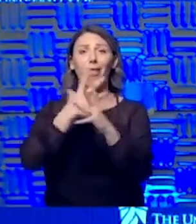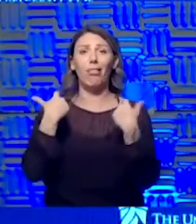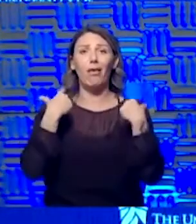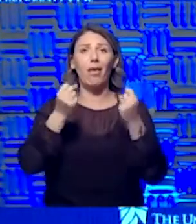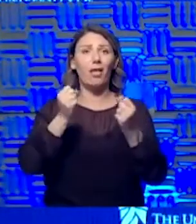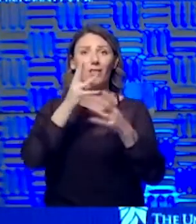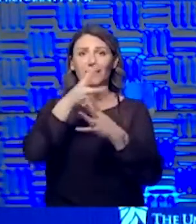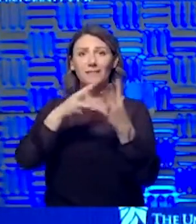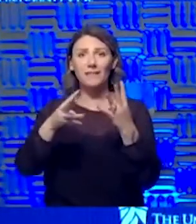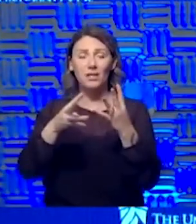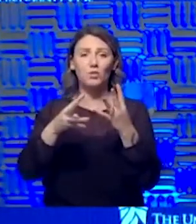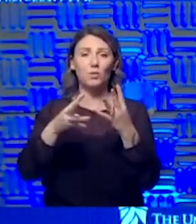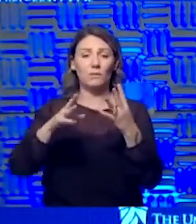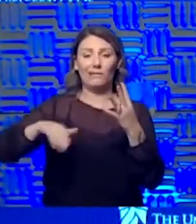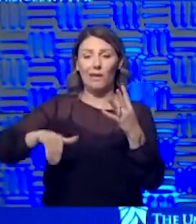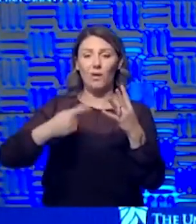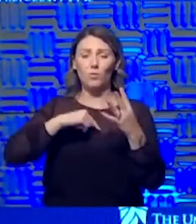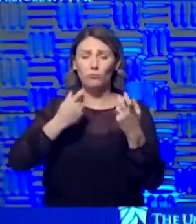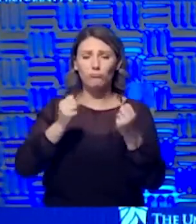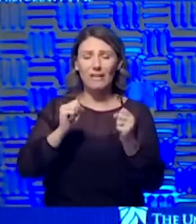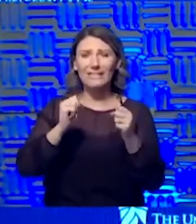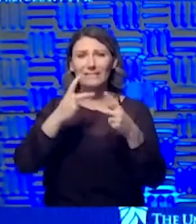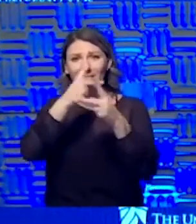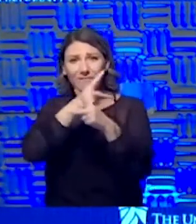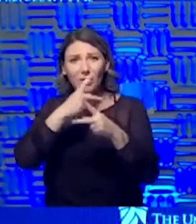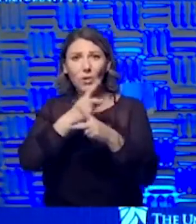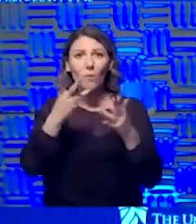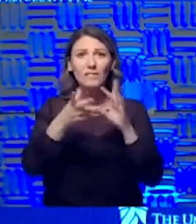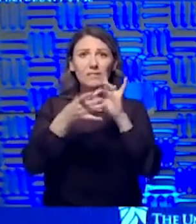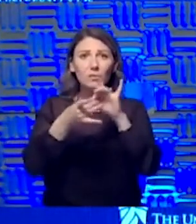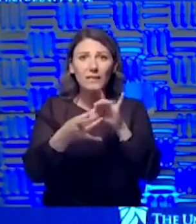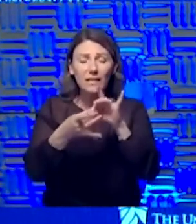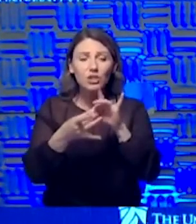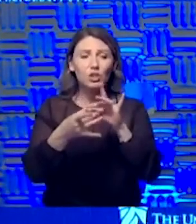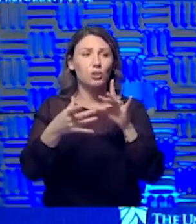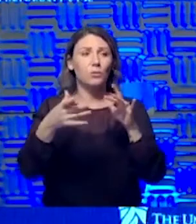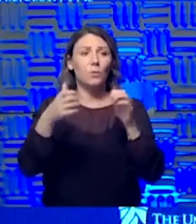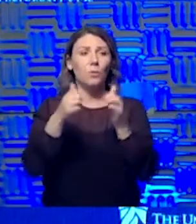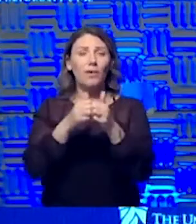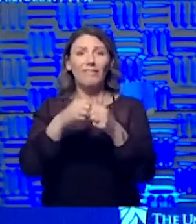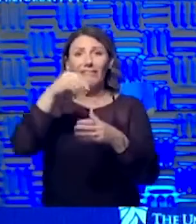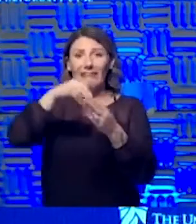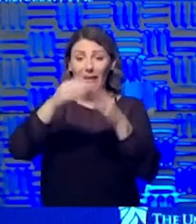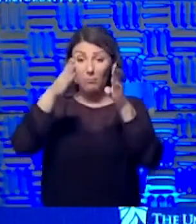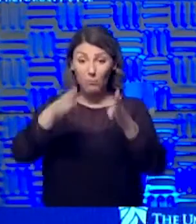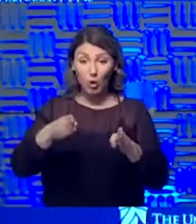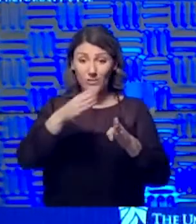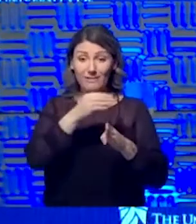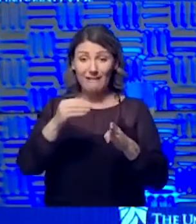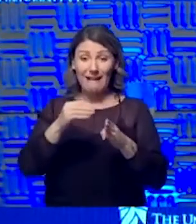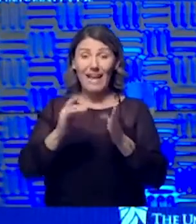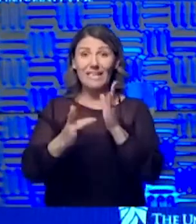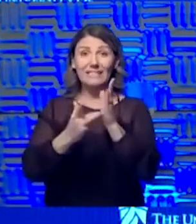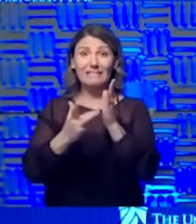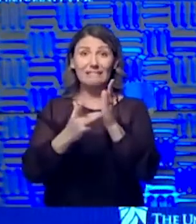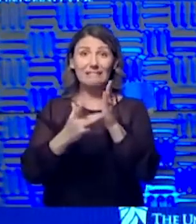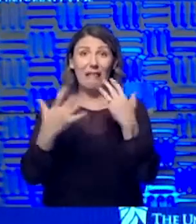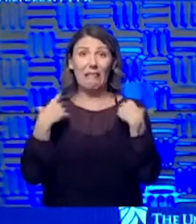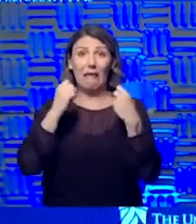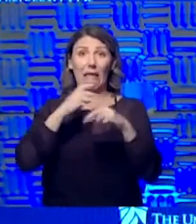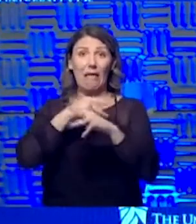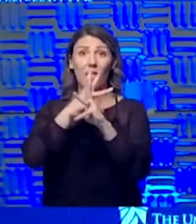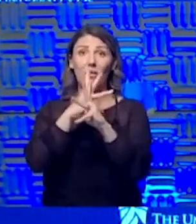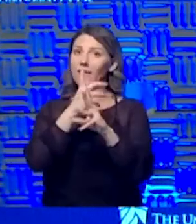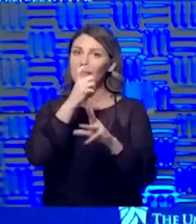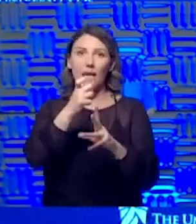the relationship will be between in-person visits and telehealth. We will be doing telehealth forever. This is not going to